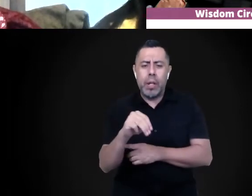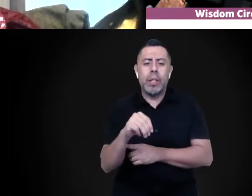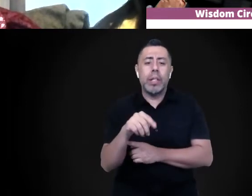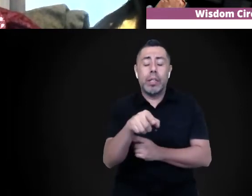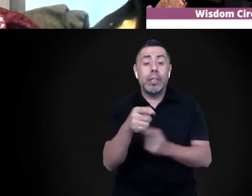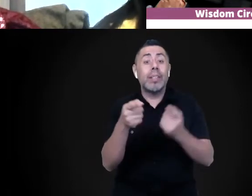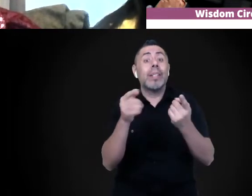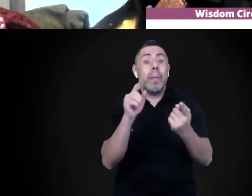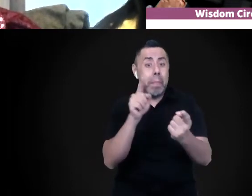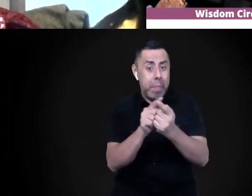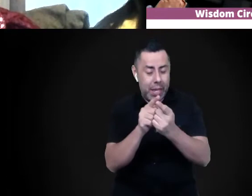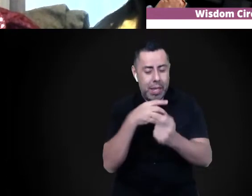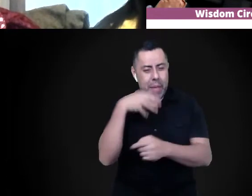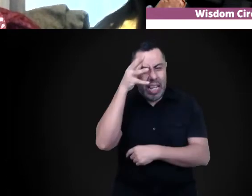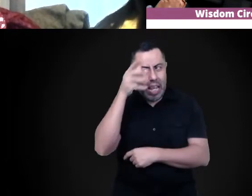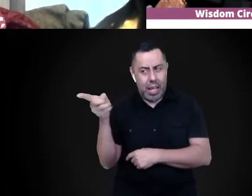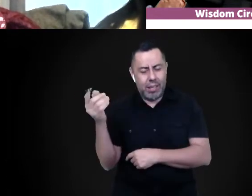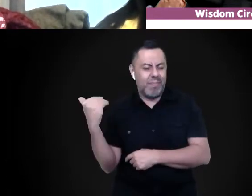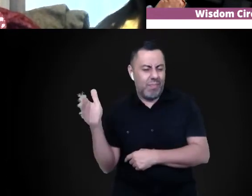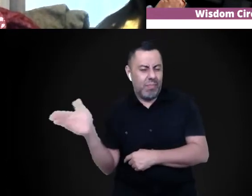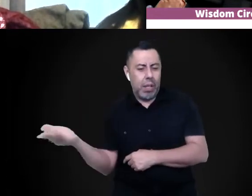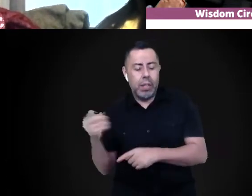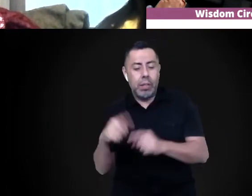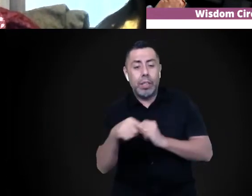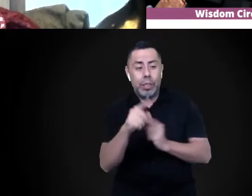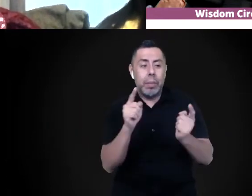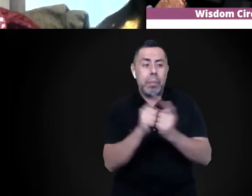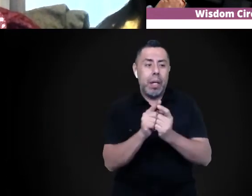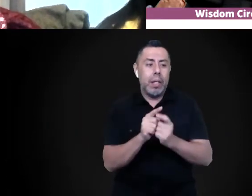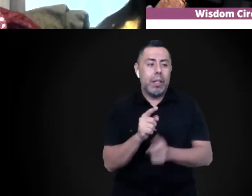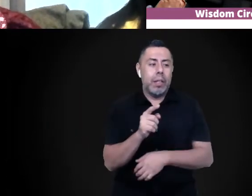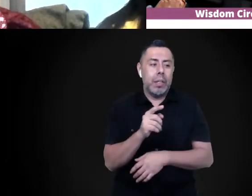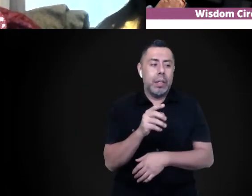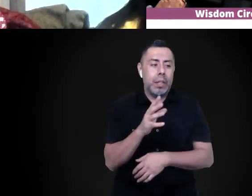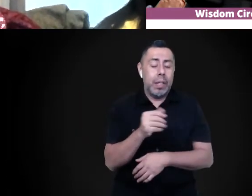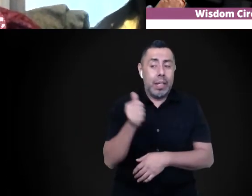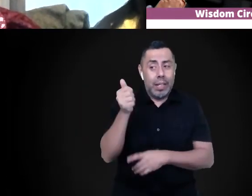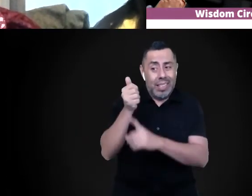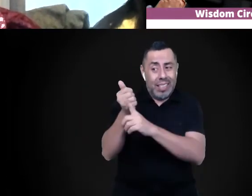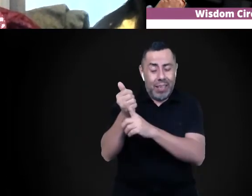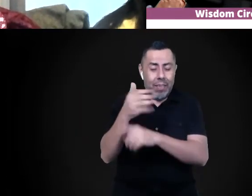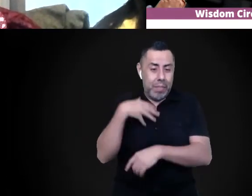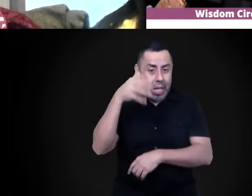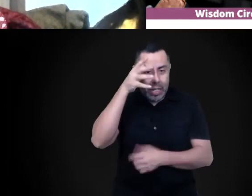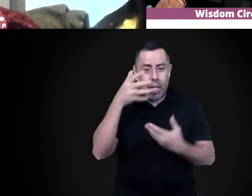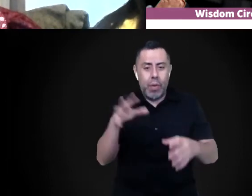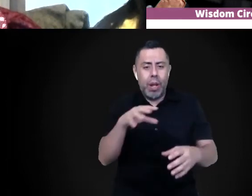And he had already been in that little system for numerous years,